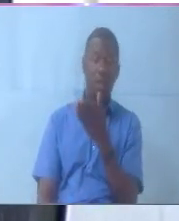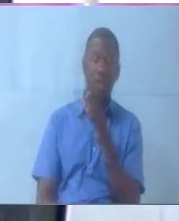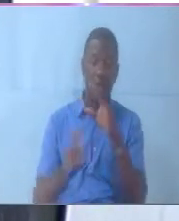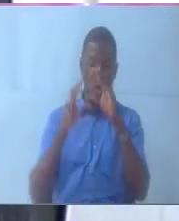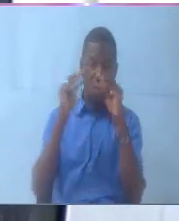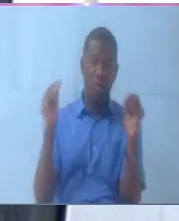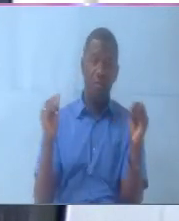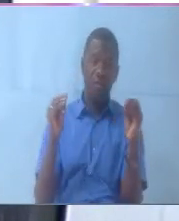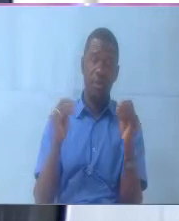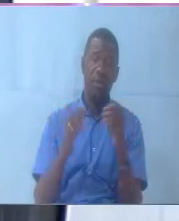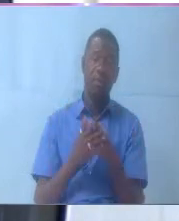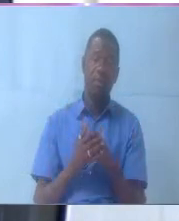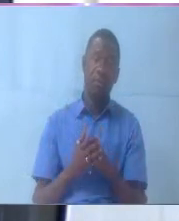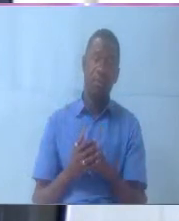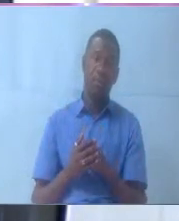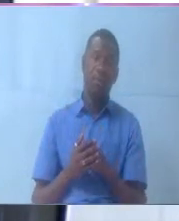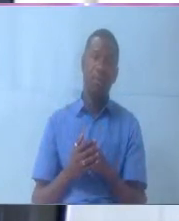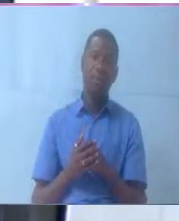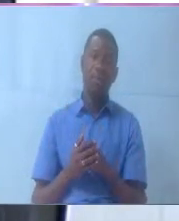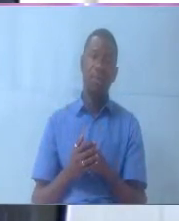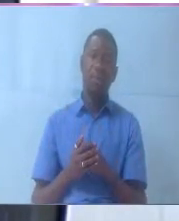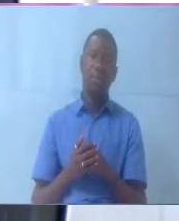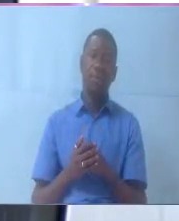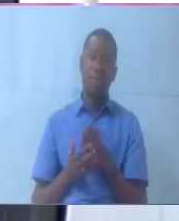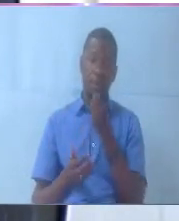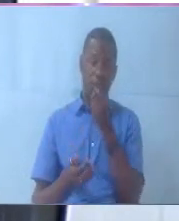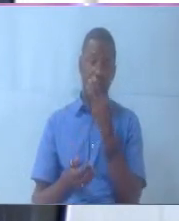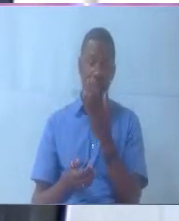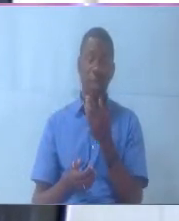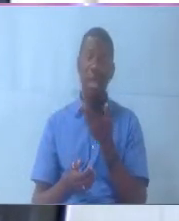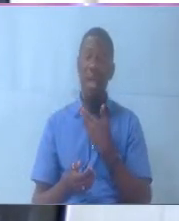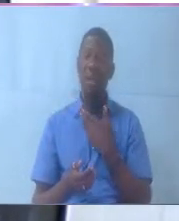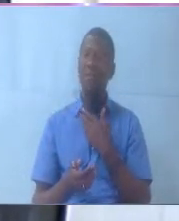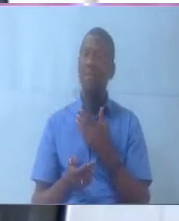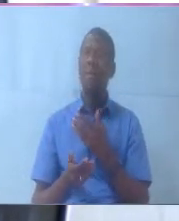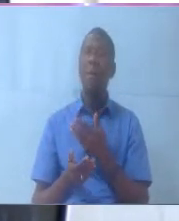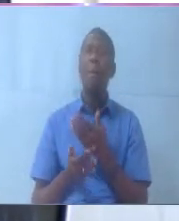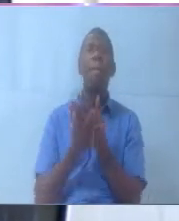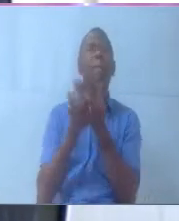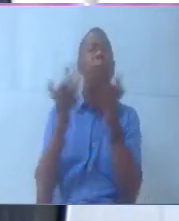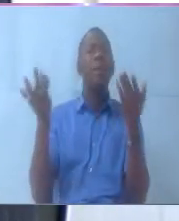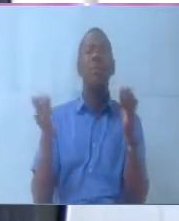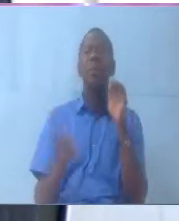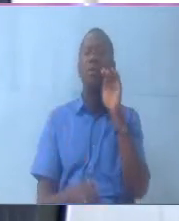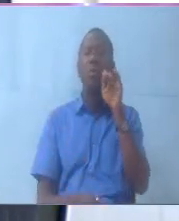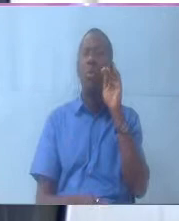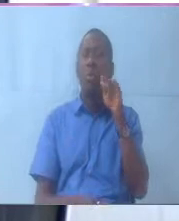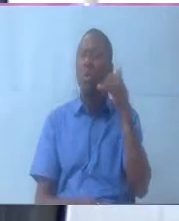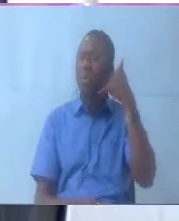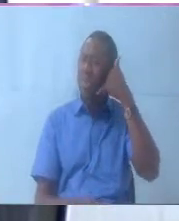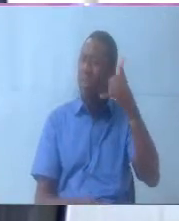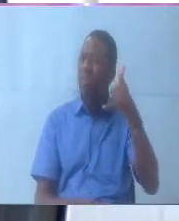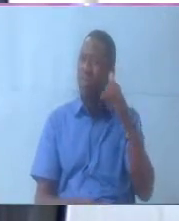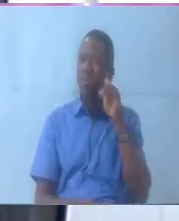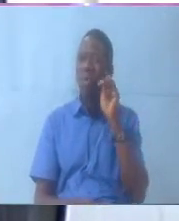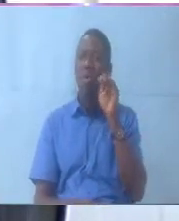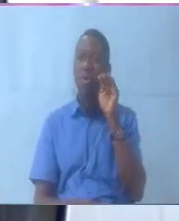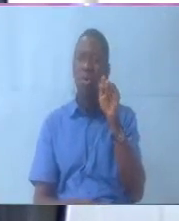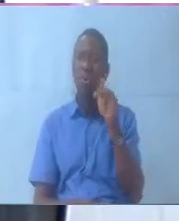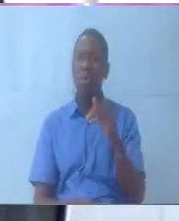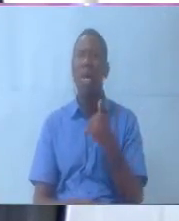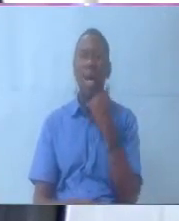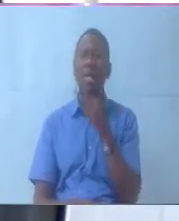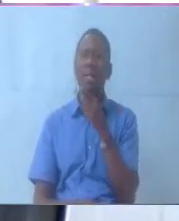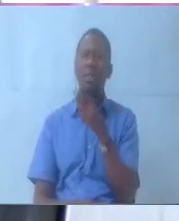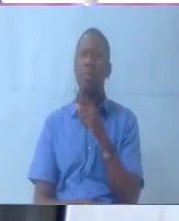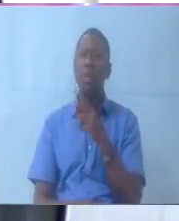office kono, he said he had a lot of calls. Ako ay commander Jamal Lesoto. You know, asking him, why do you arrest